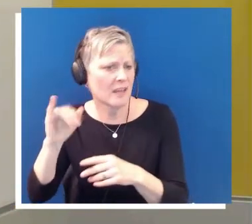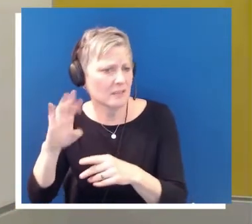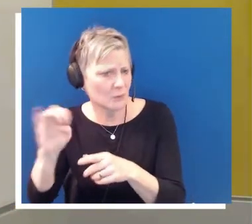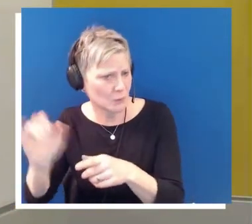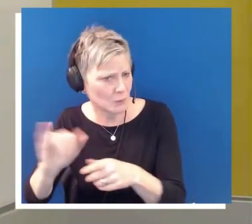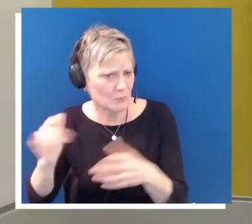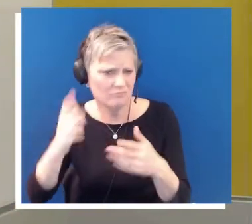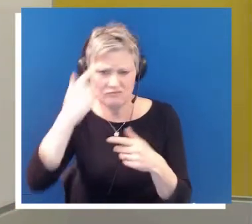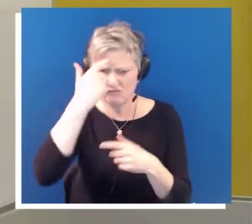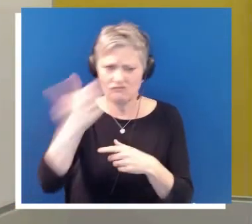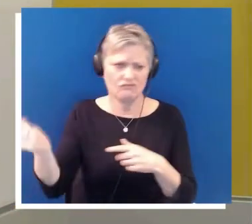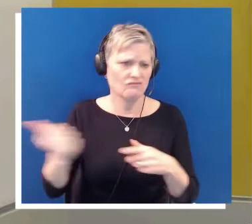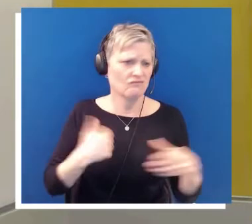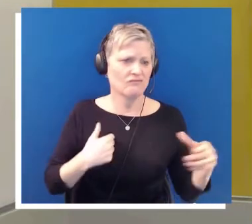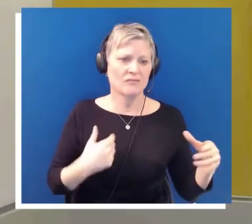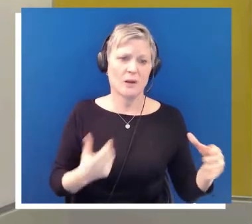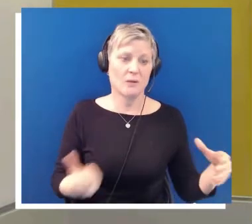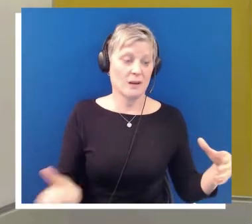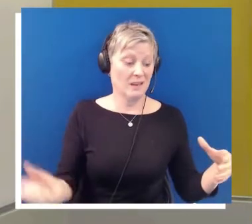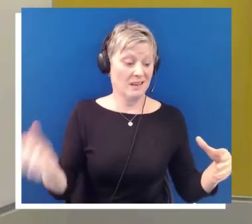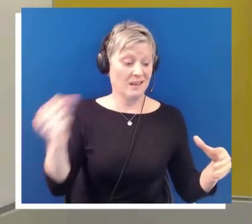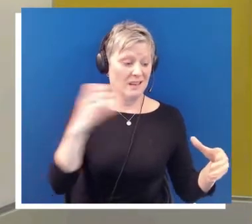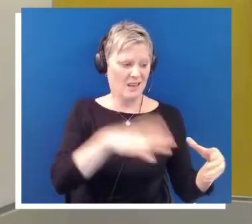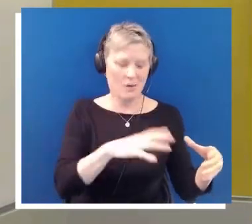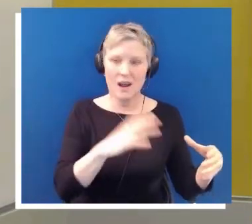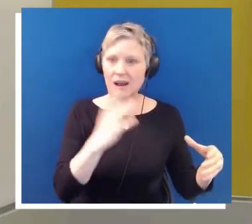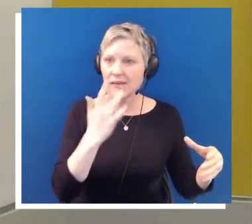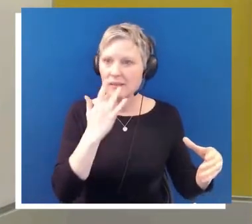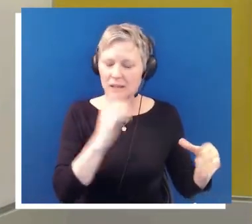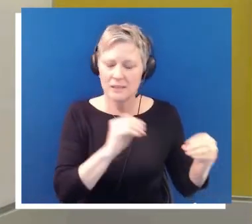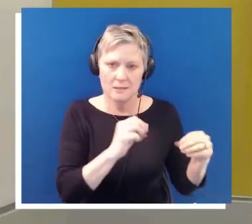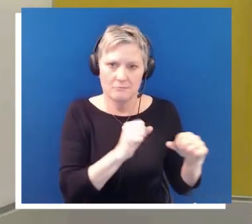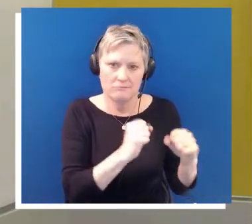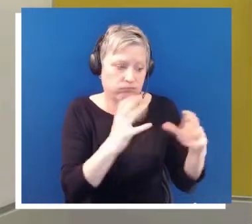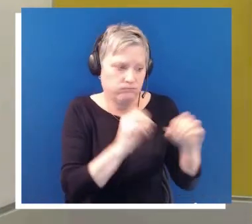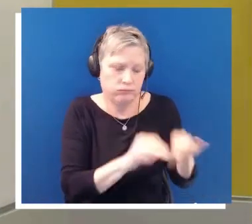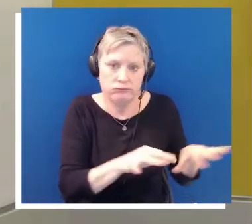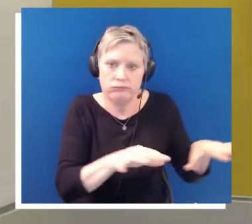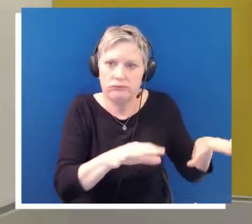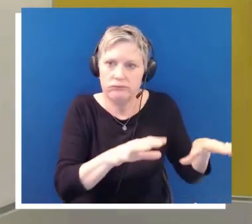of basically explode, okay, is what I'm looking for. I'm actually like,